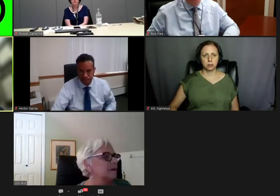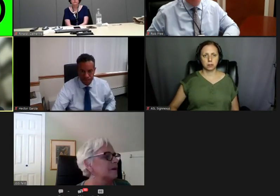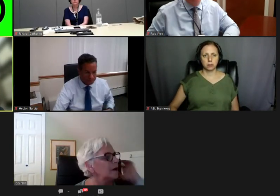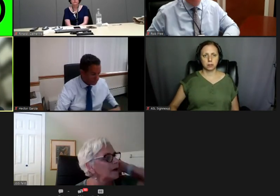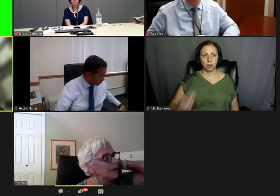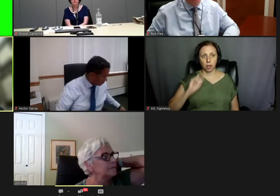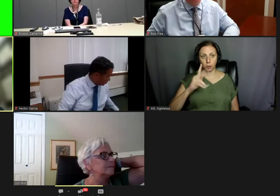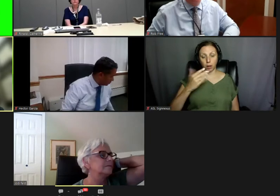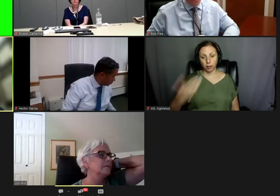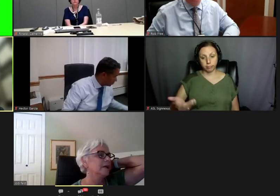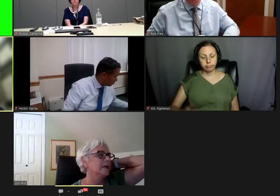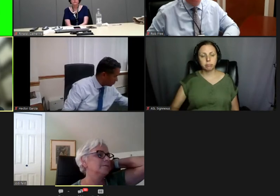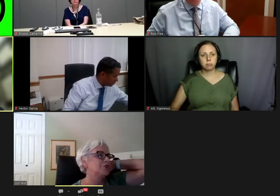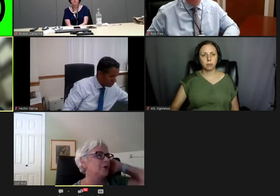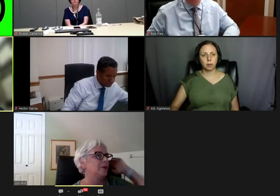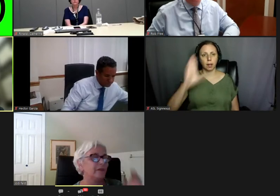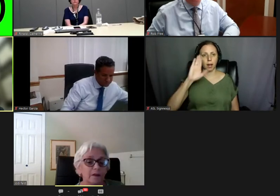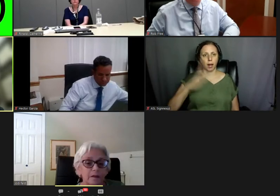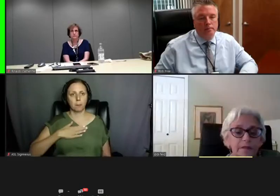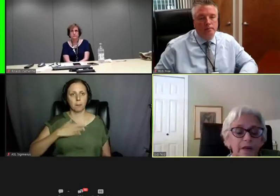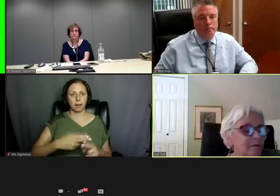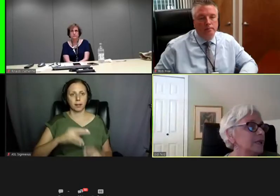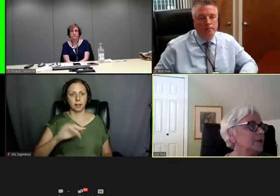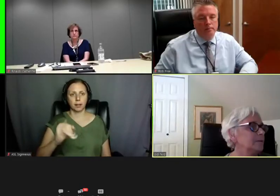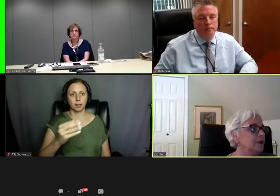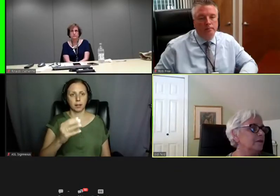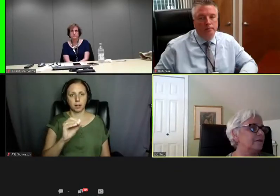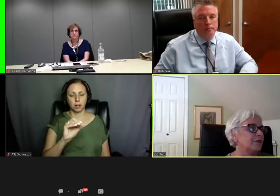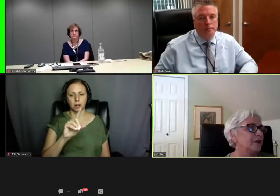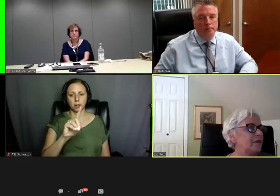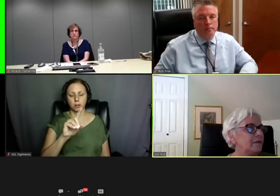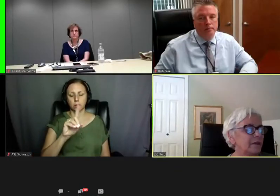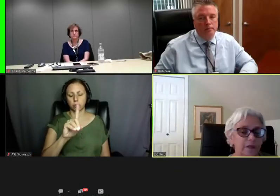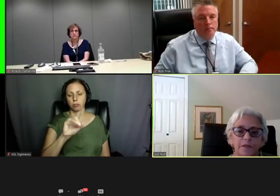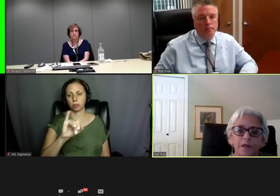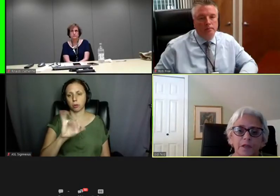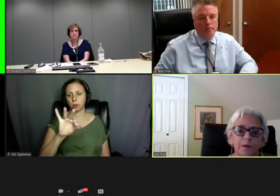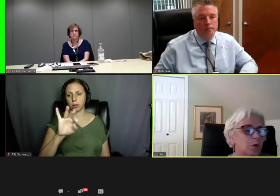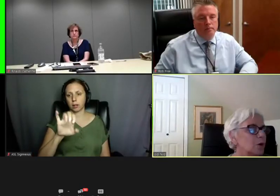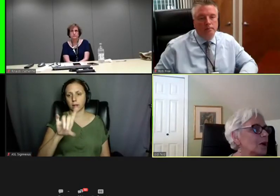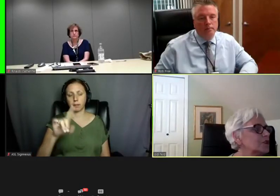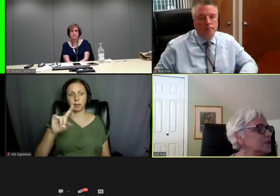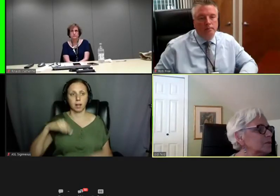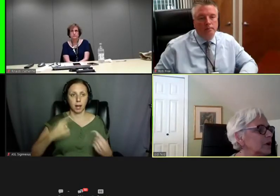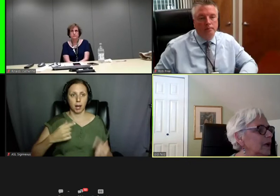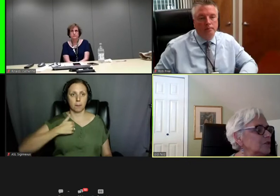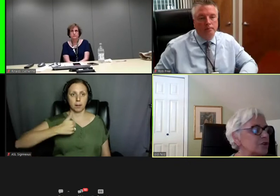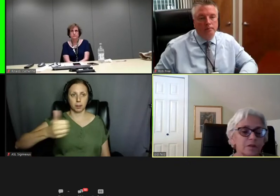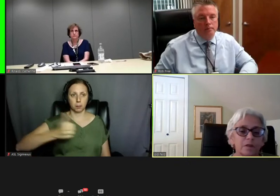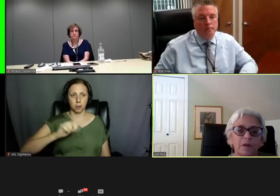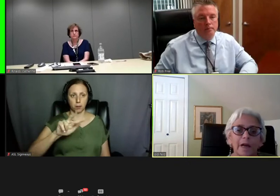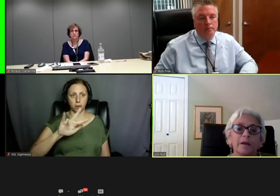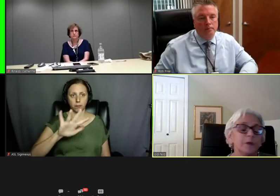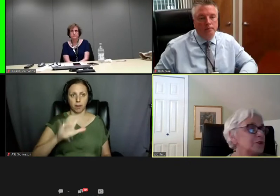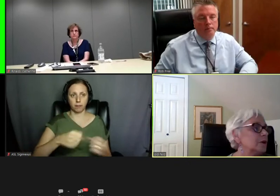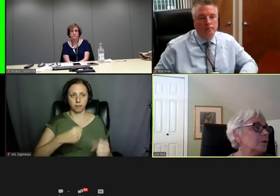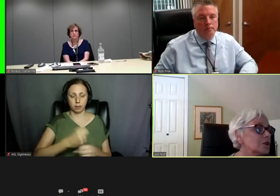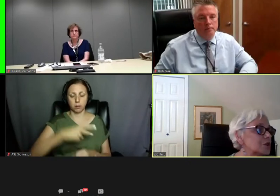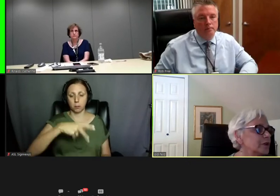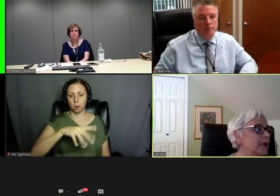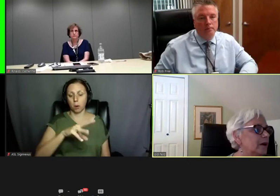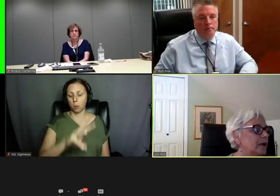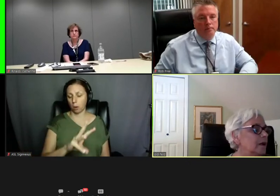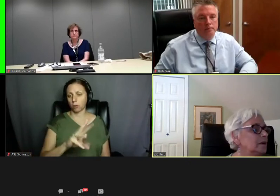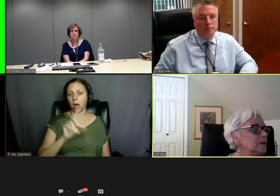Okay. Hi, my name is Jody Feld. I've been commuting for 35 years on the Port Washington branch. I commute to the